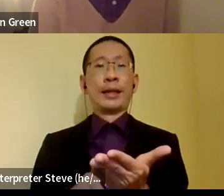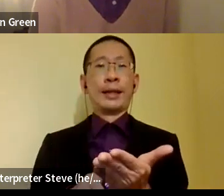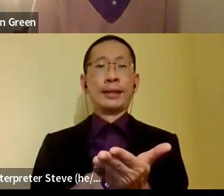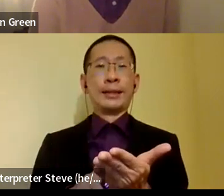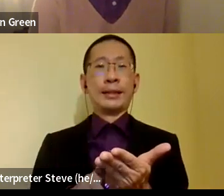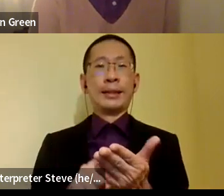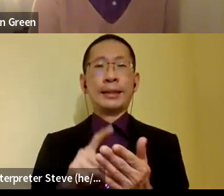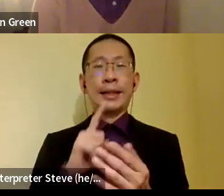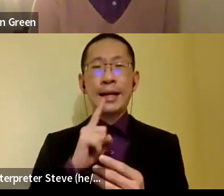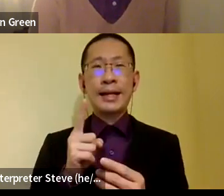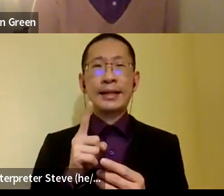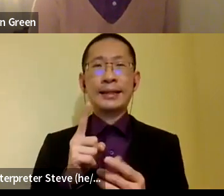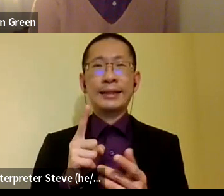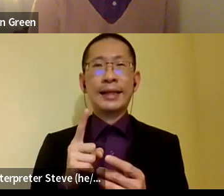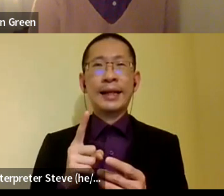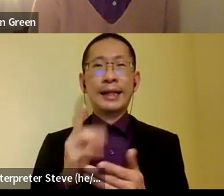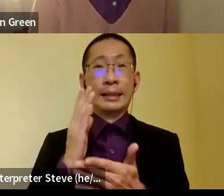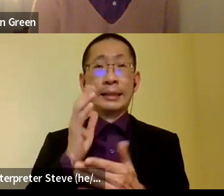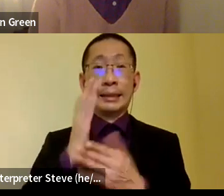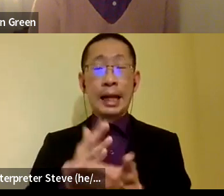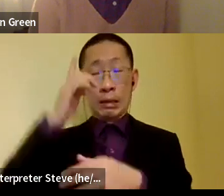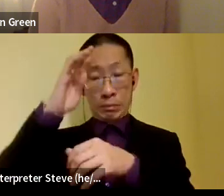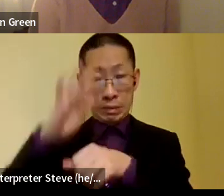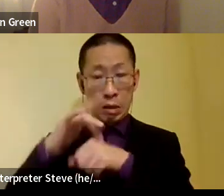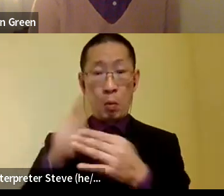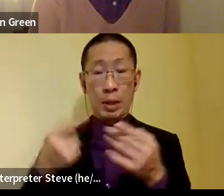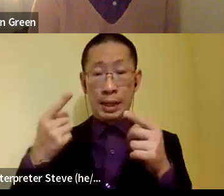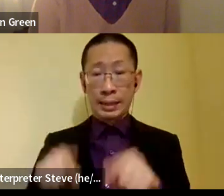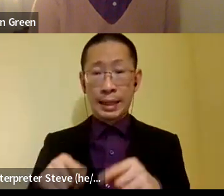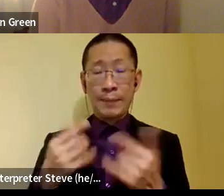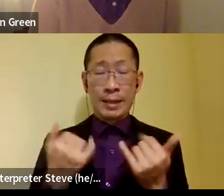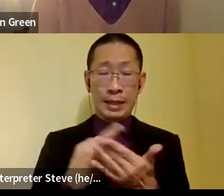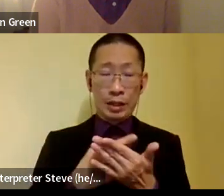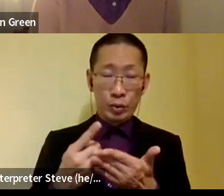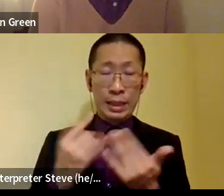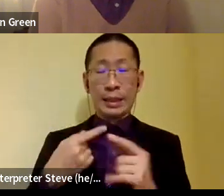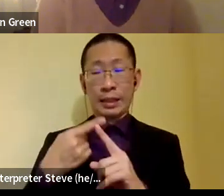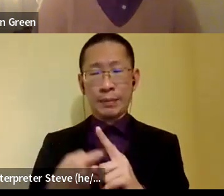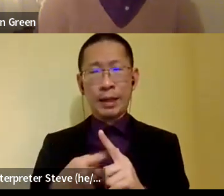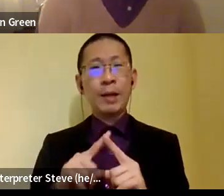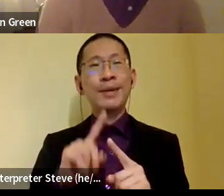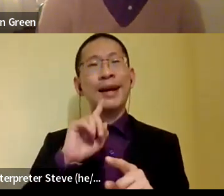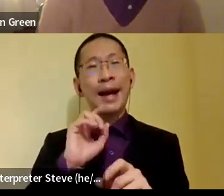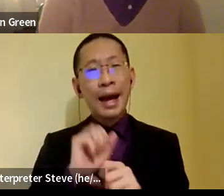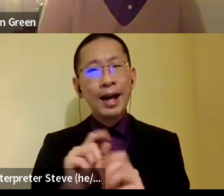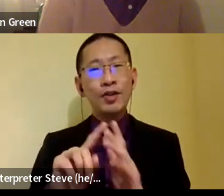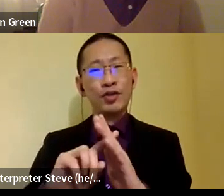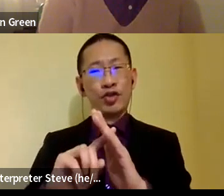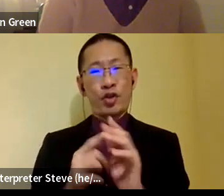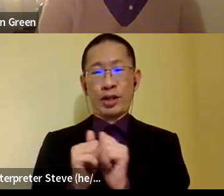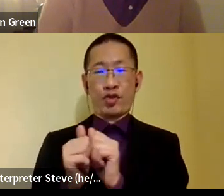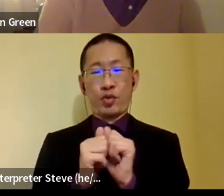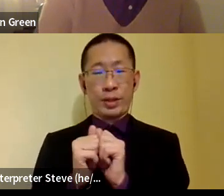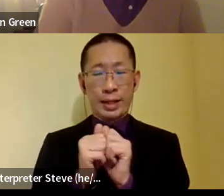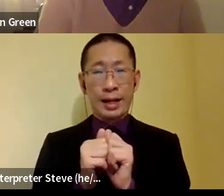getting our heads out of what's coming, like what's happening this week, what's happening this month, and actually start together digging